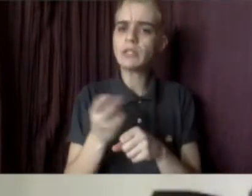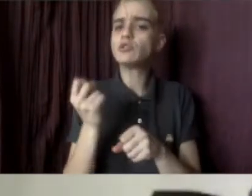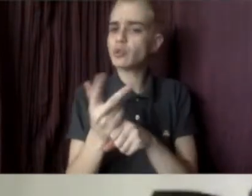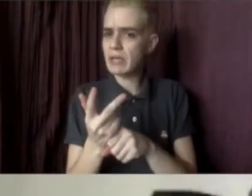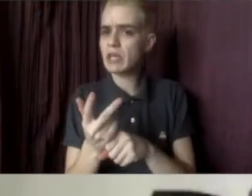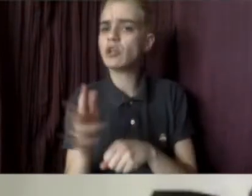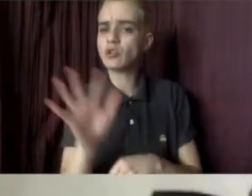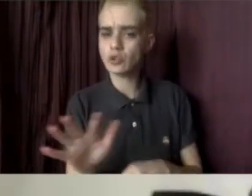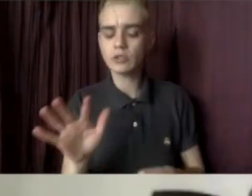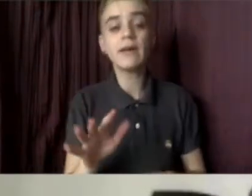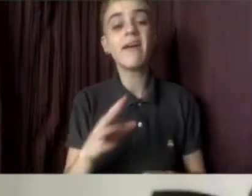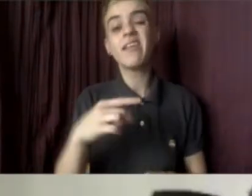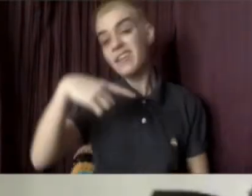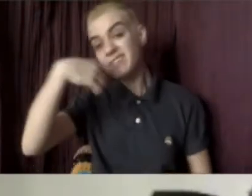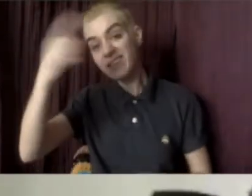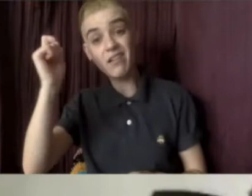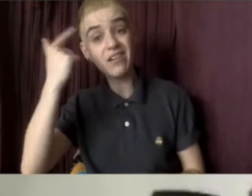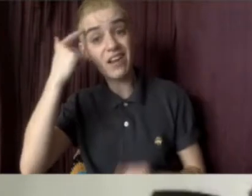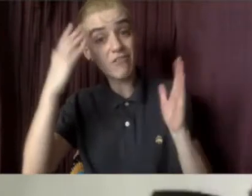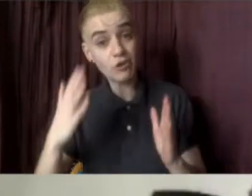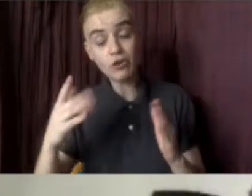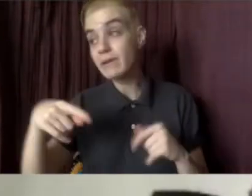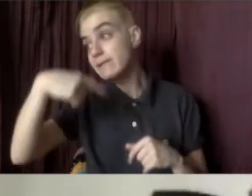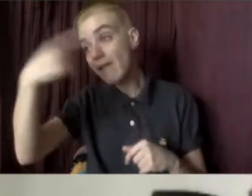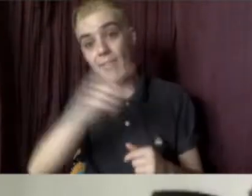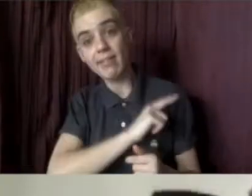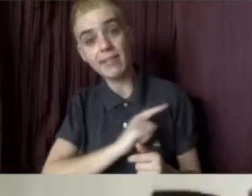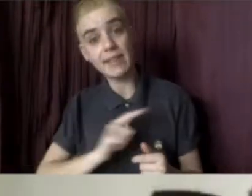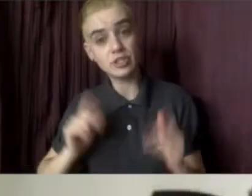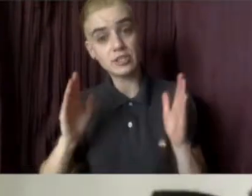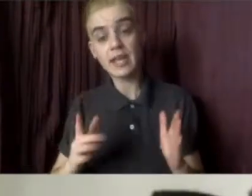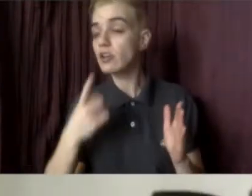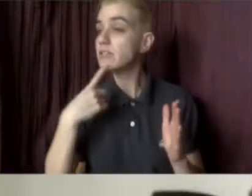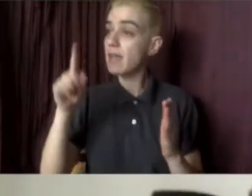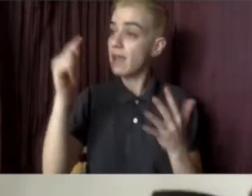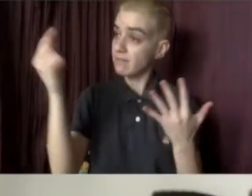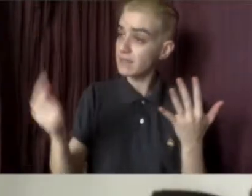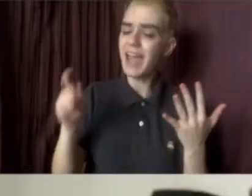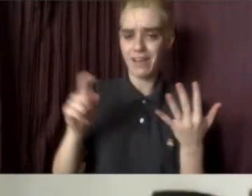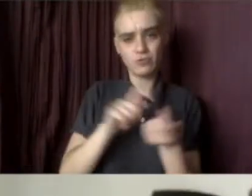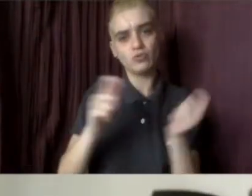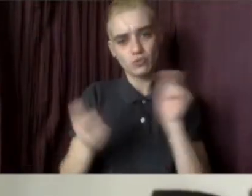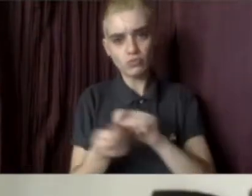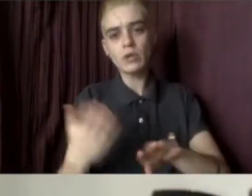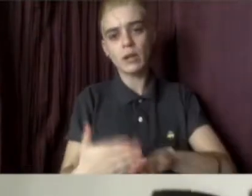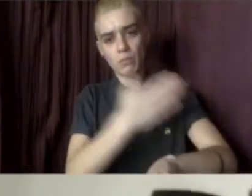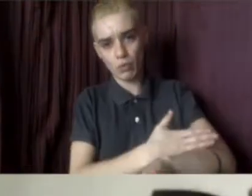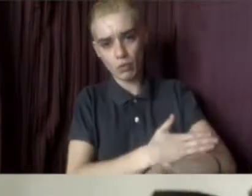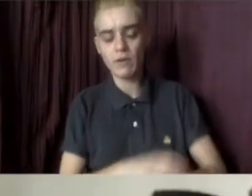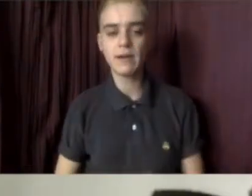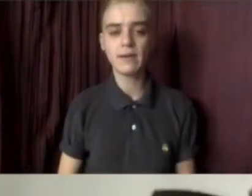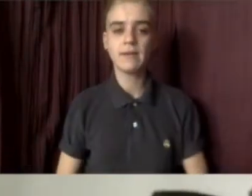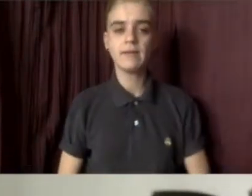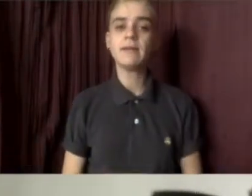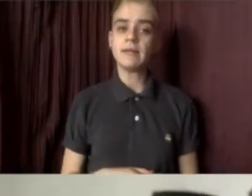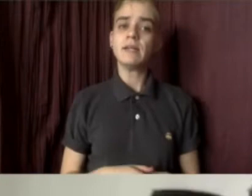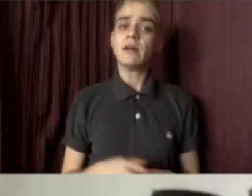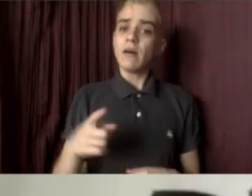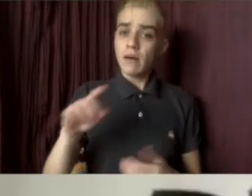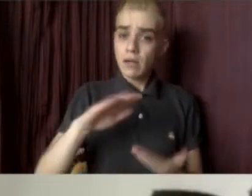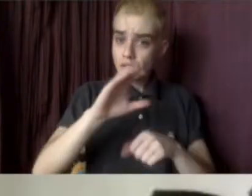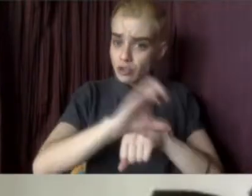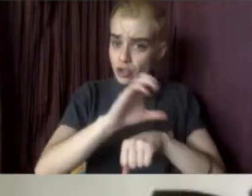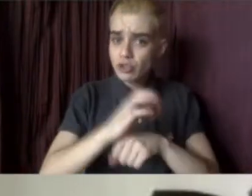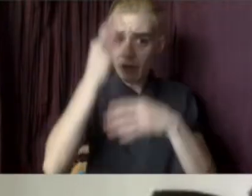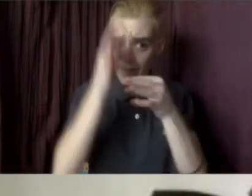vote. We just need to do these things. Let's help out and do those things. And then finally, what you can also do is something else that happened in